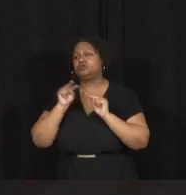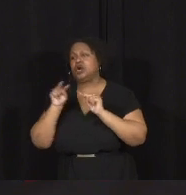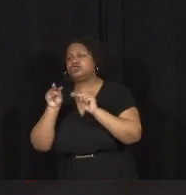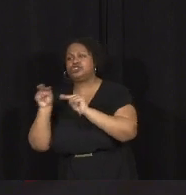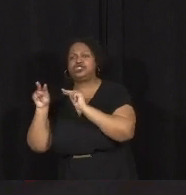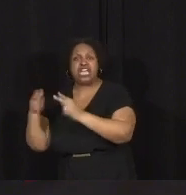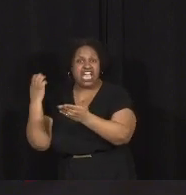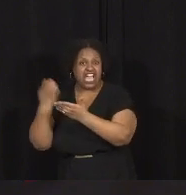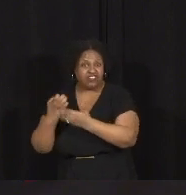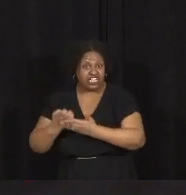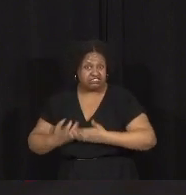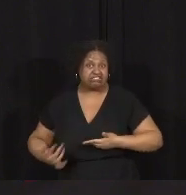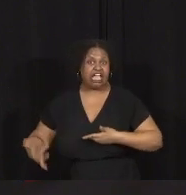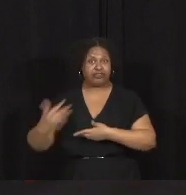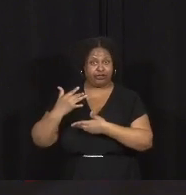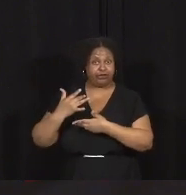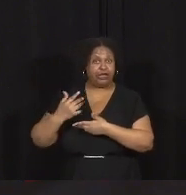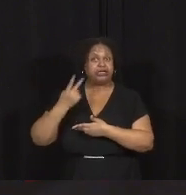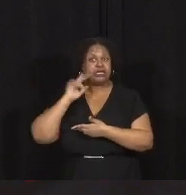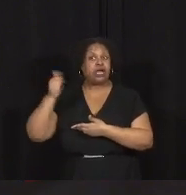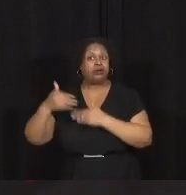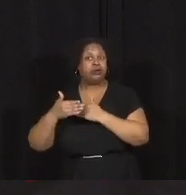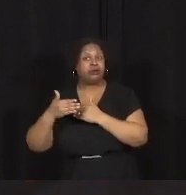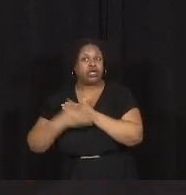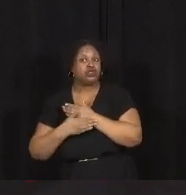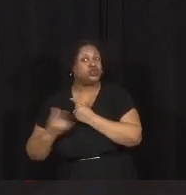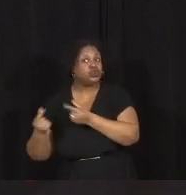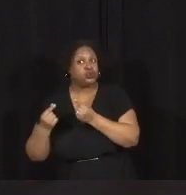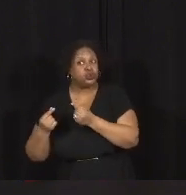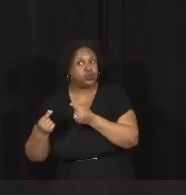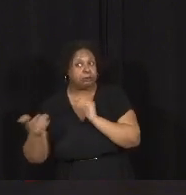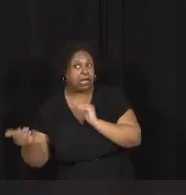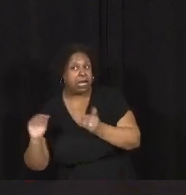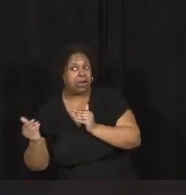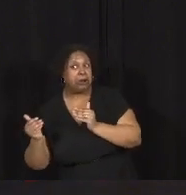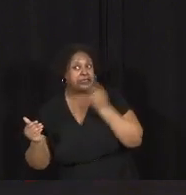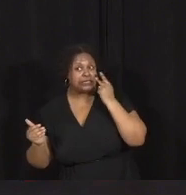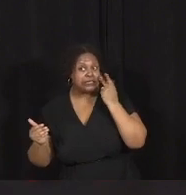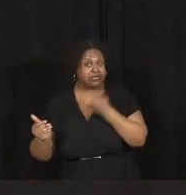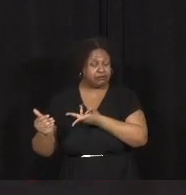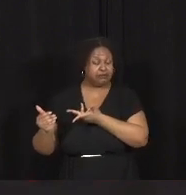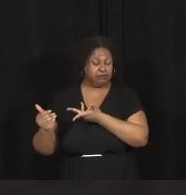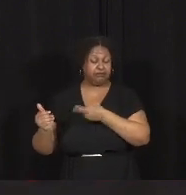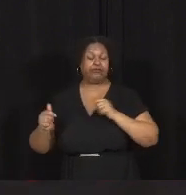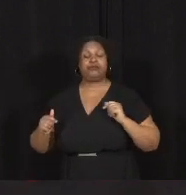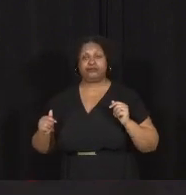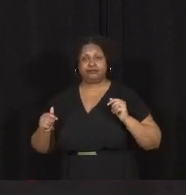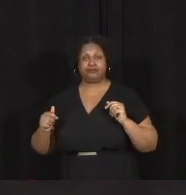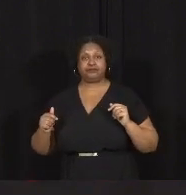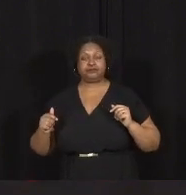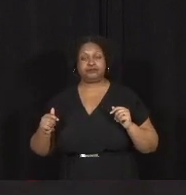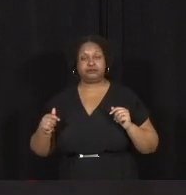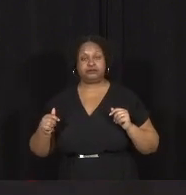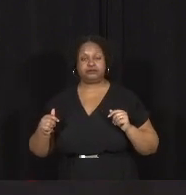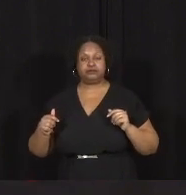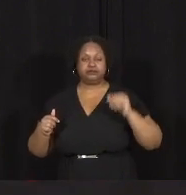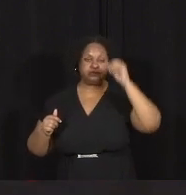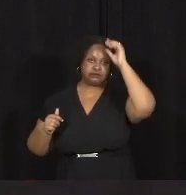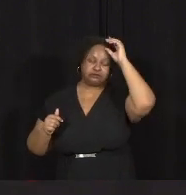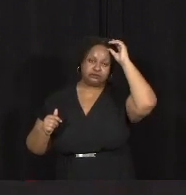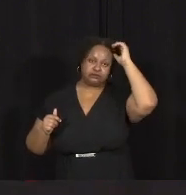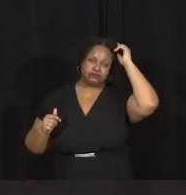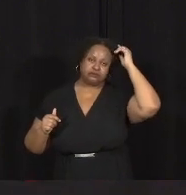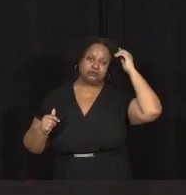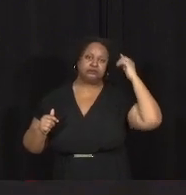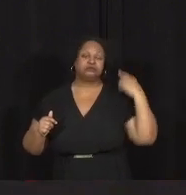other places do. But in general, with masks, it's